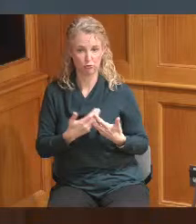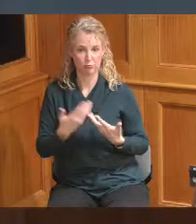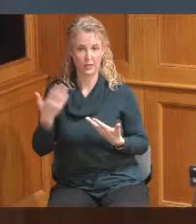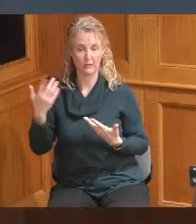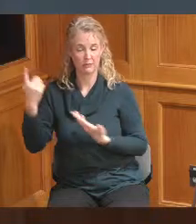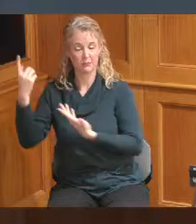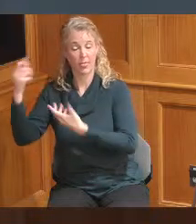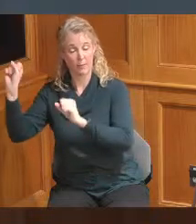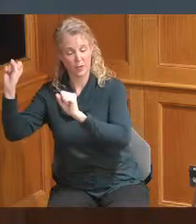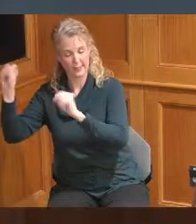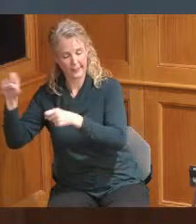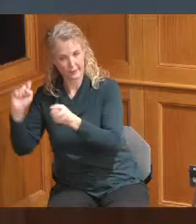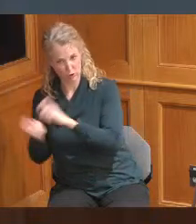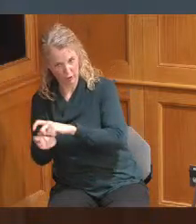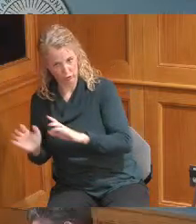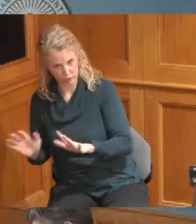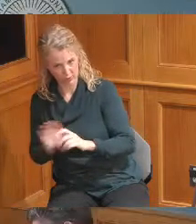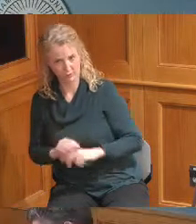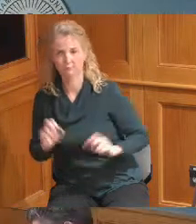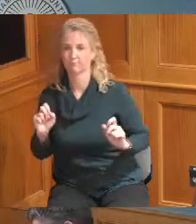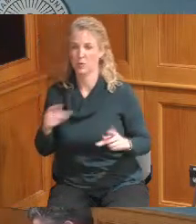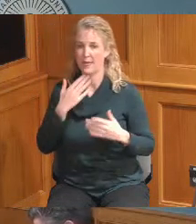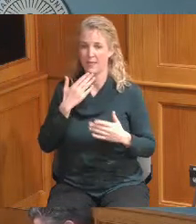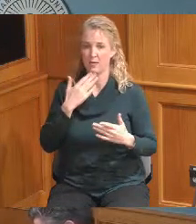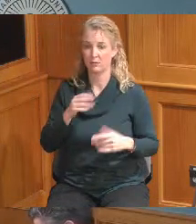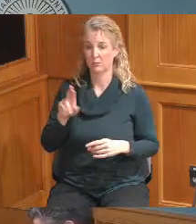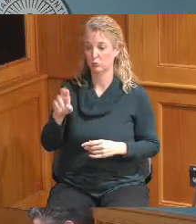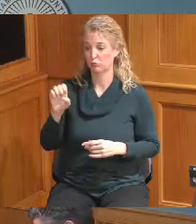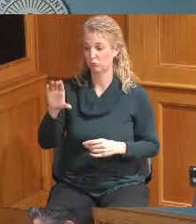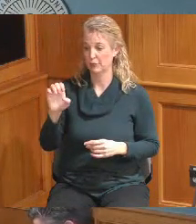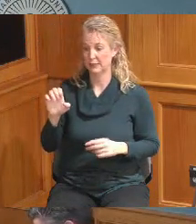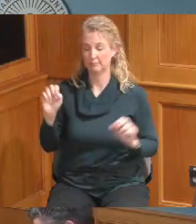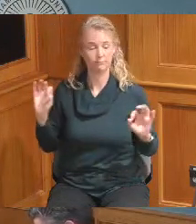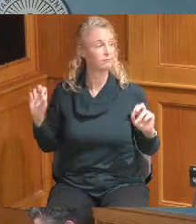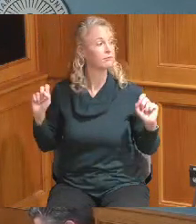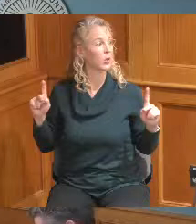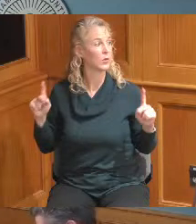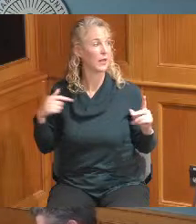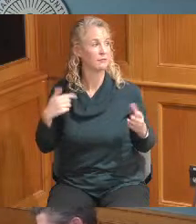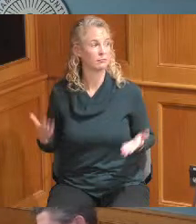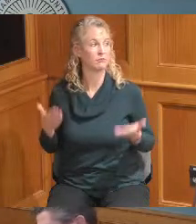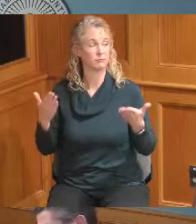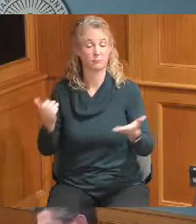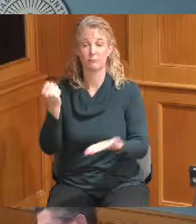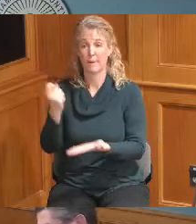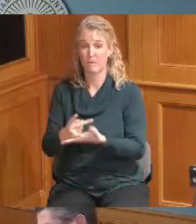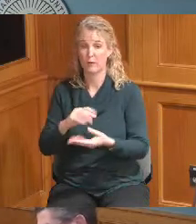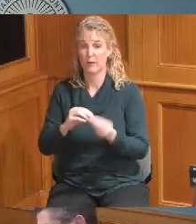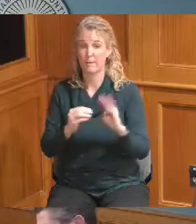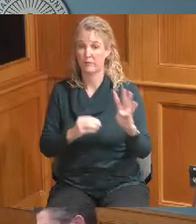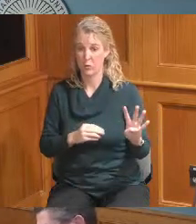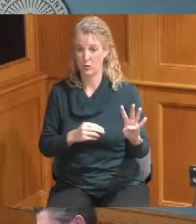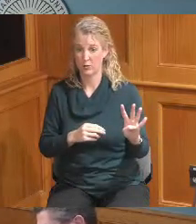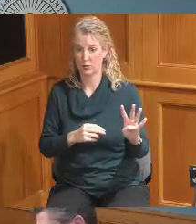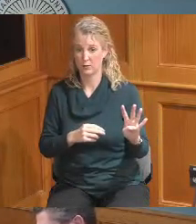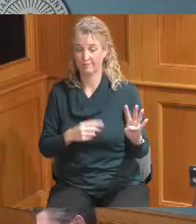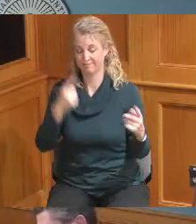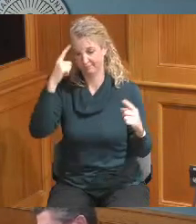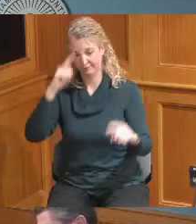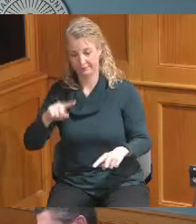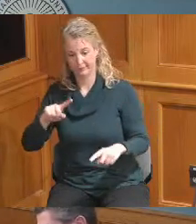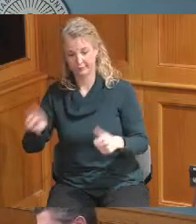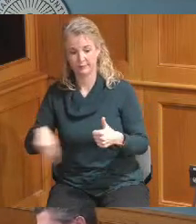president. Okay. Thank you. Reese, any questions? Okay. I'm going to make a motion that we approve of item number 4.